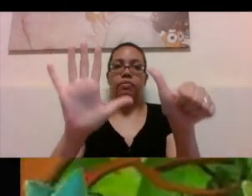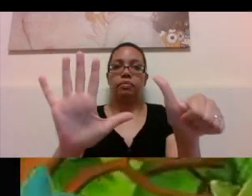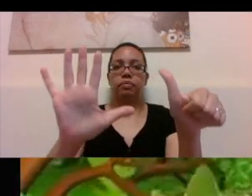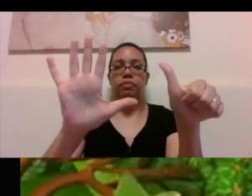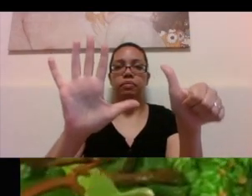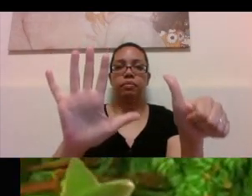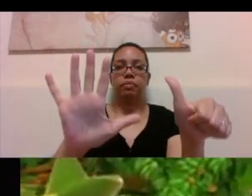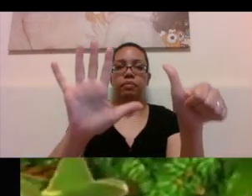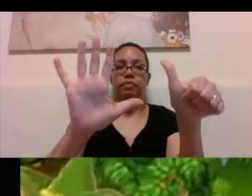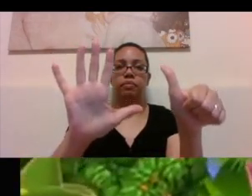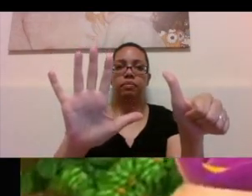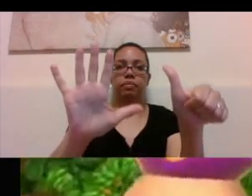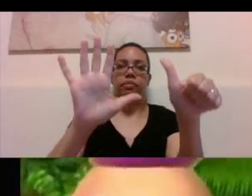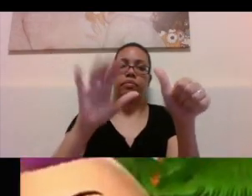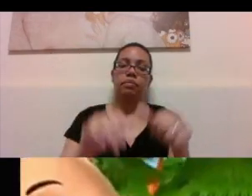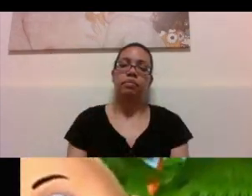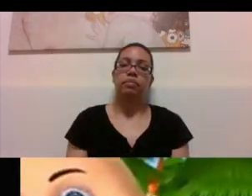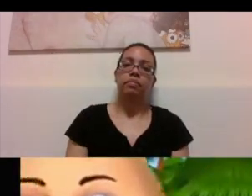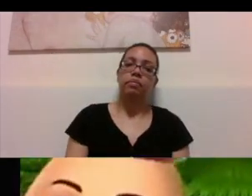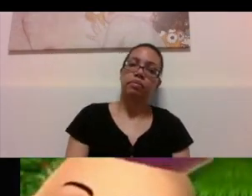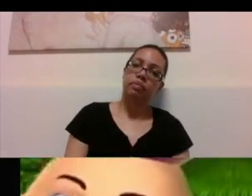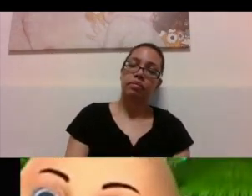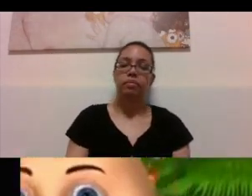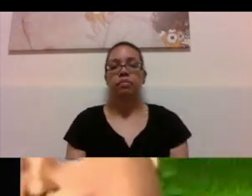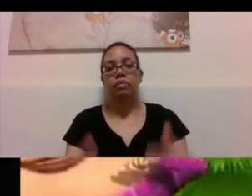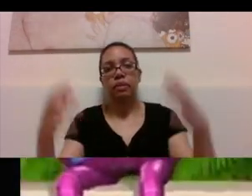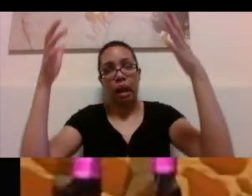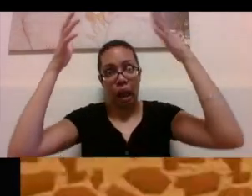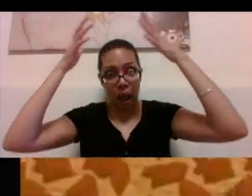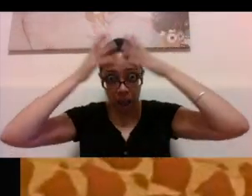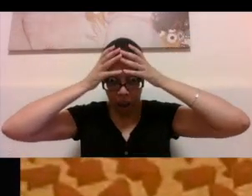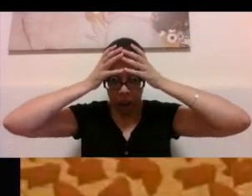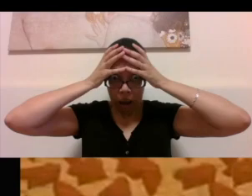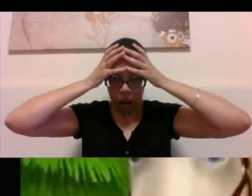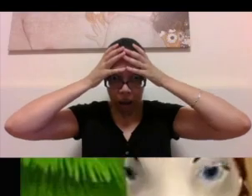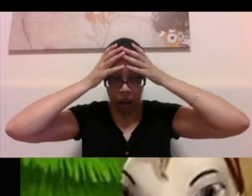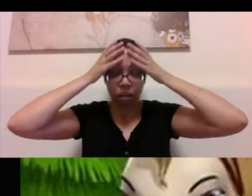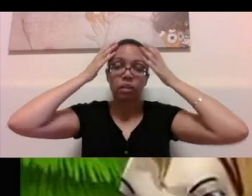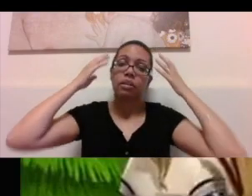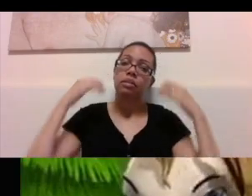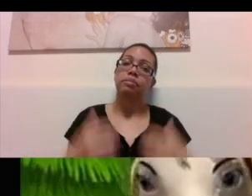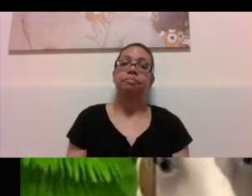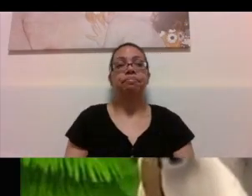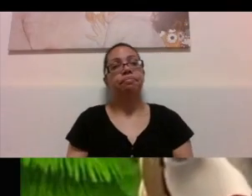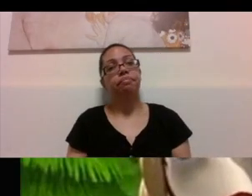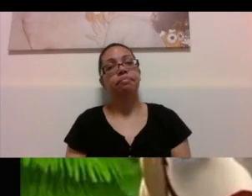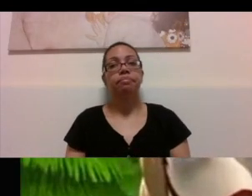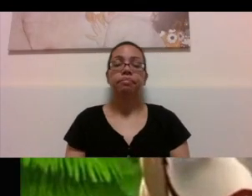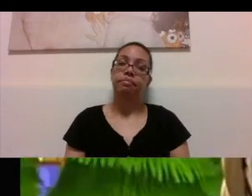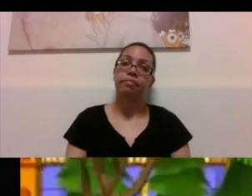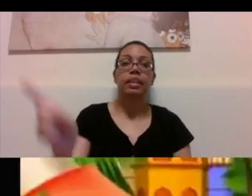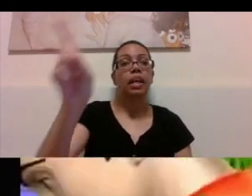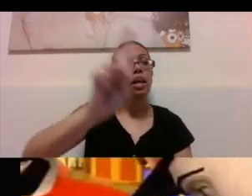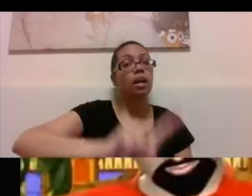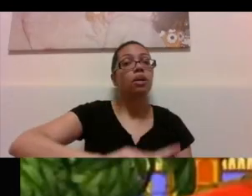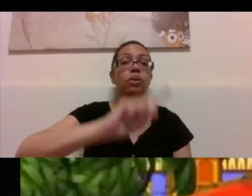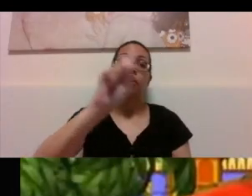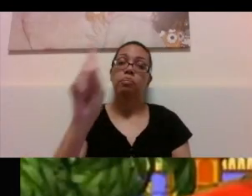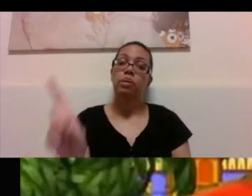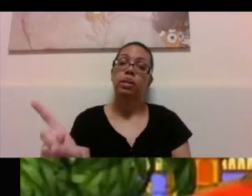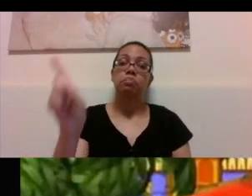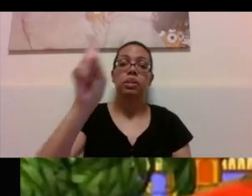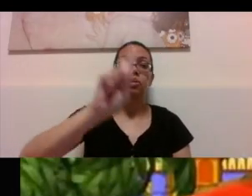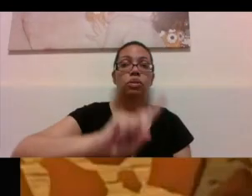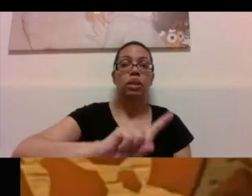6. Humpty Dumpty sat on a wall. One Humpty Dumpty had a great fall. All the king's horses and all the king's